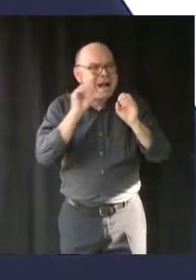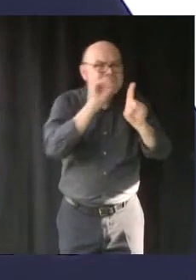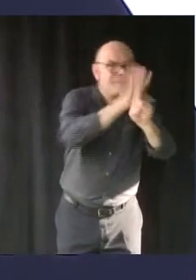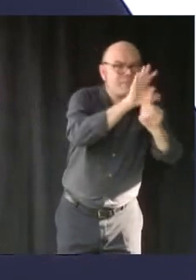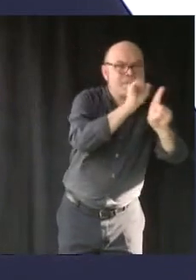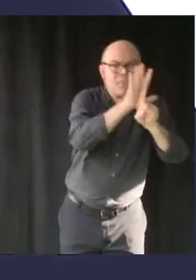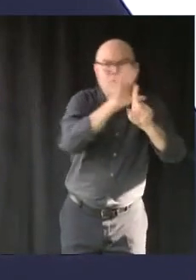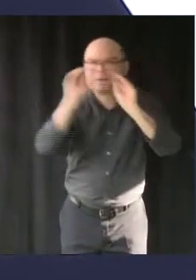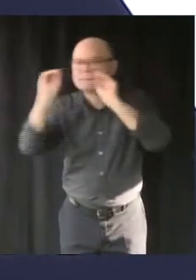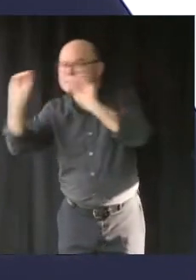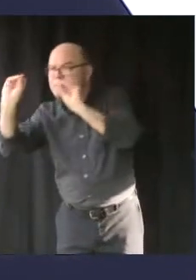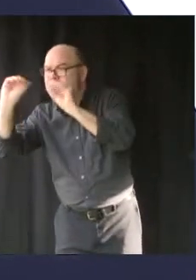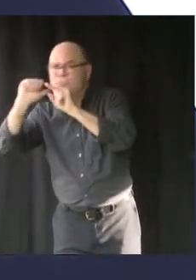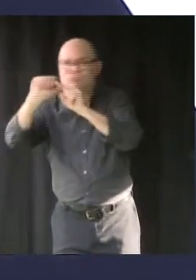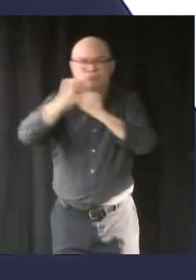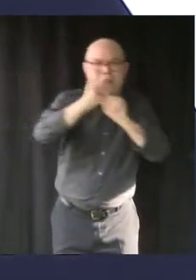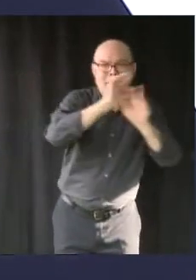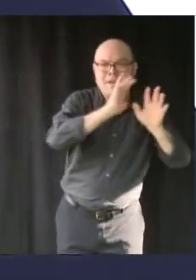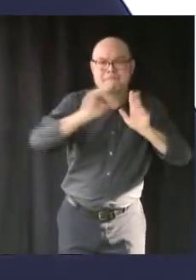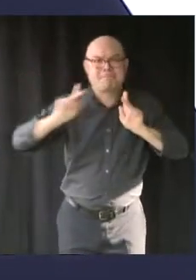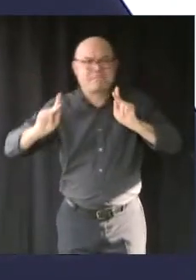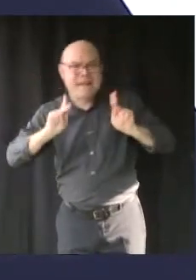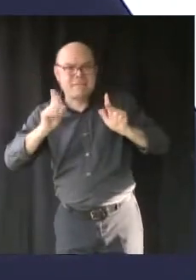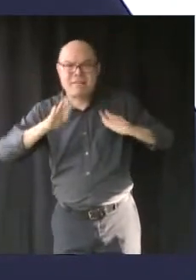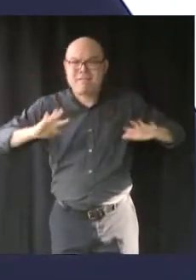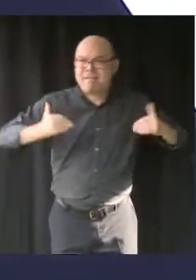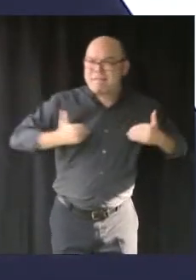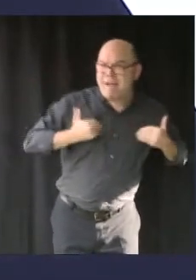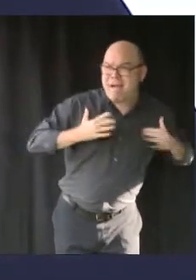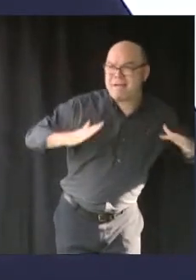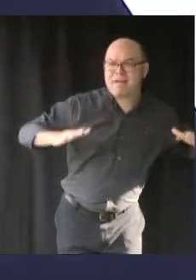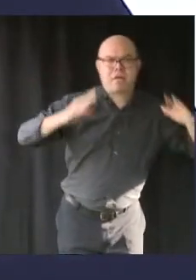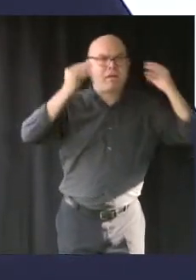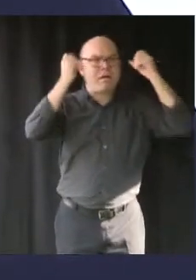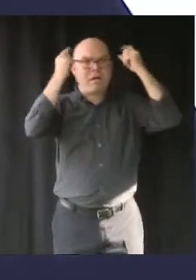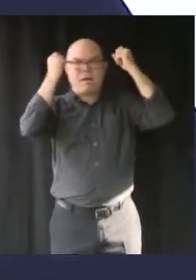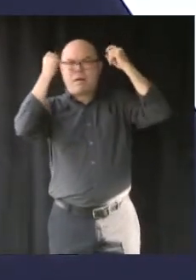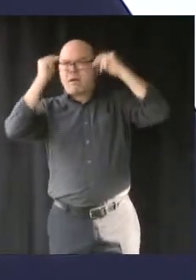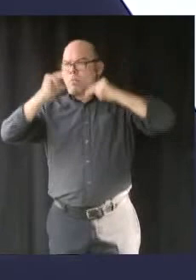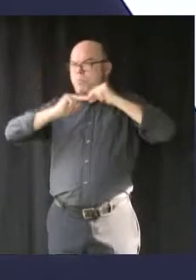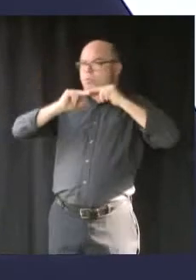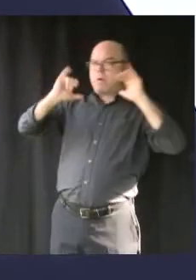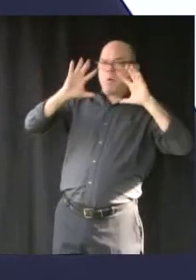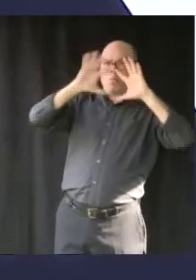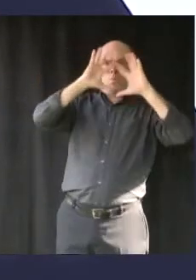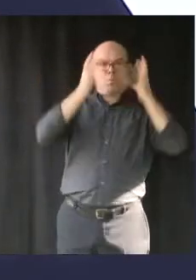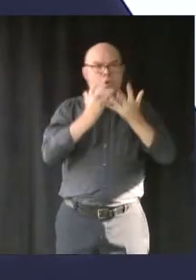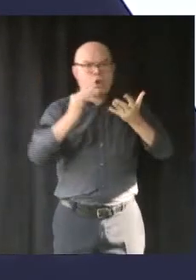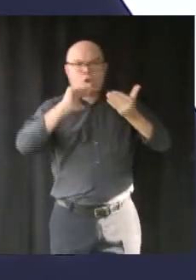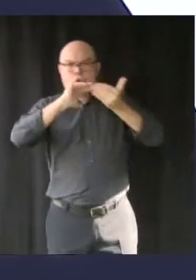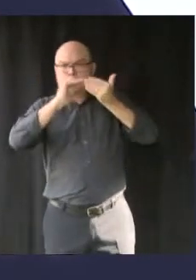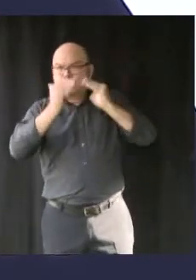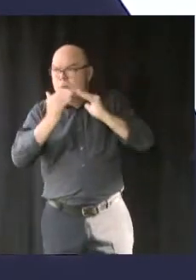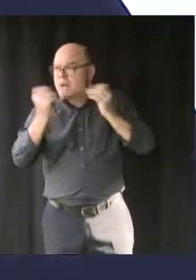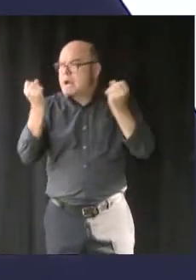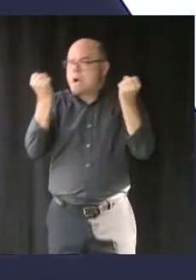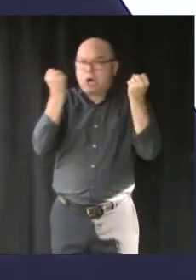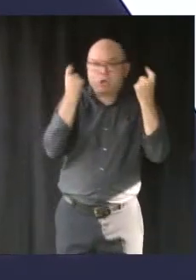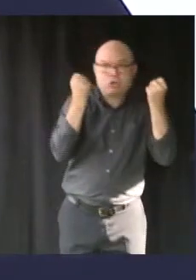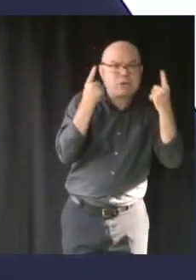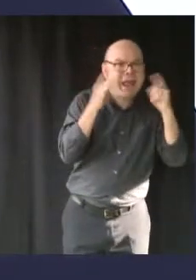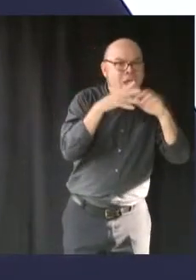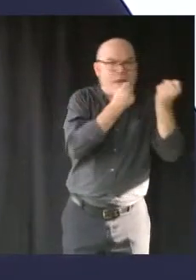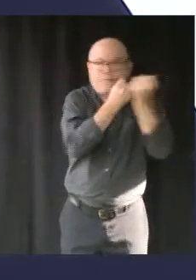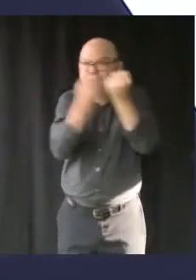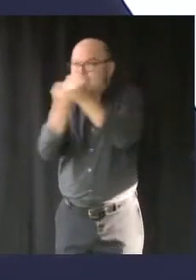focus to build a global community of awareness and of advocacy. And through an innovative set of